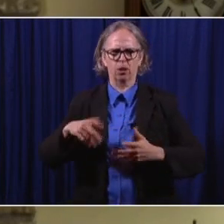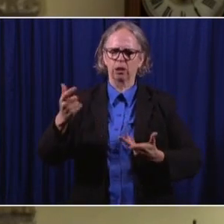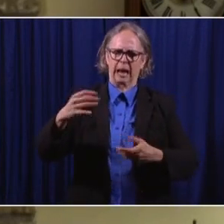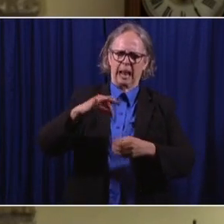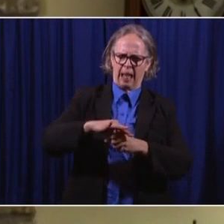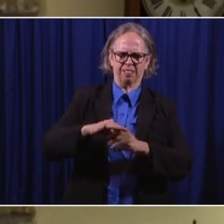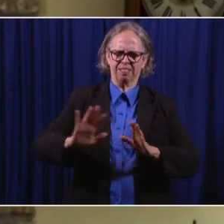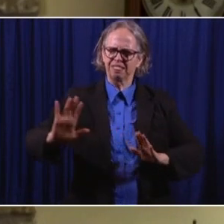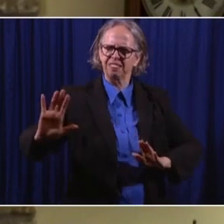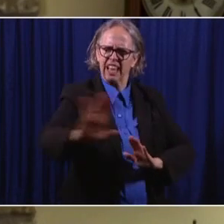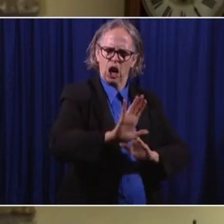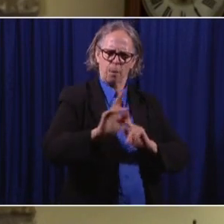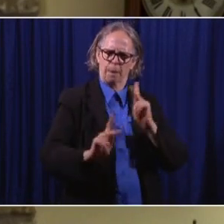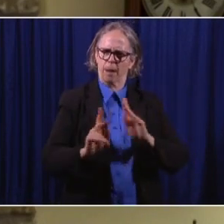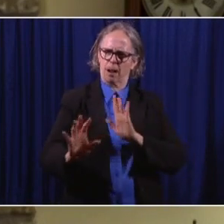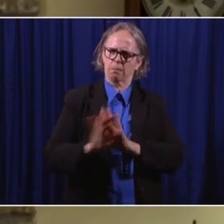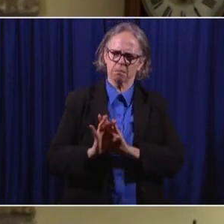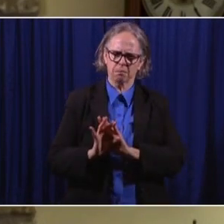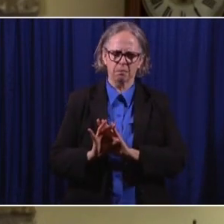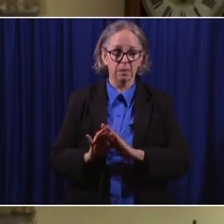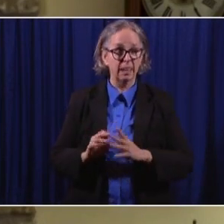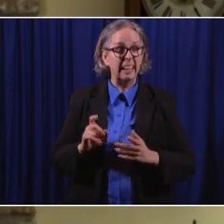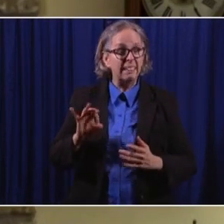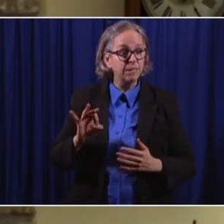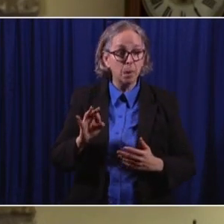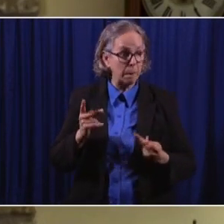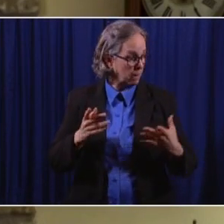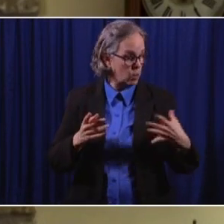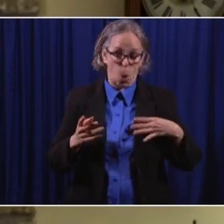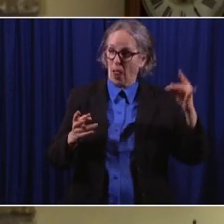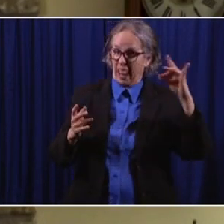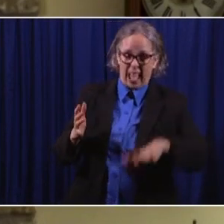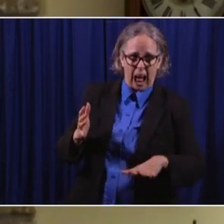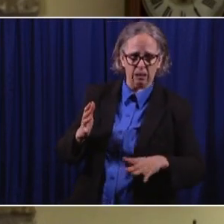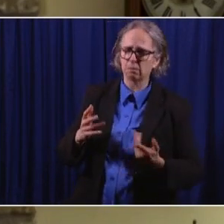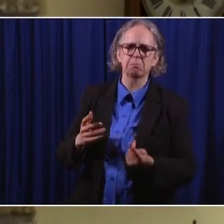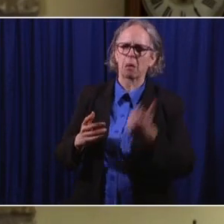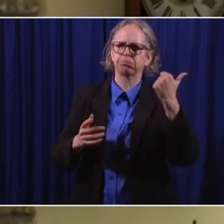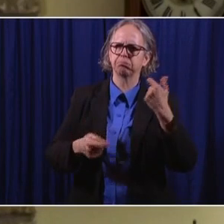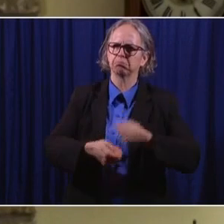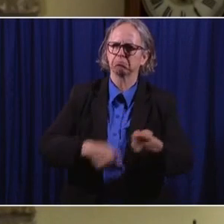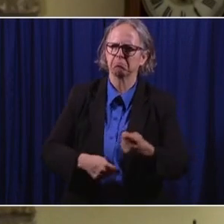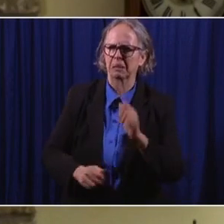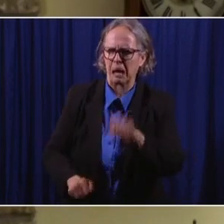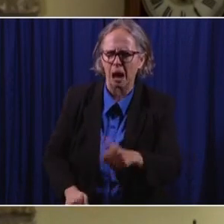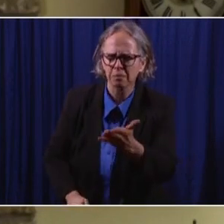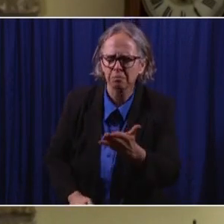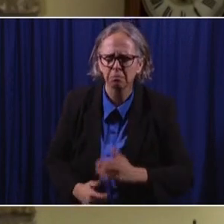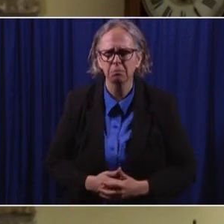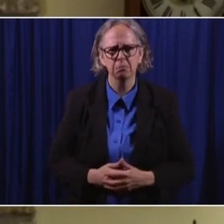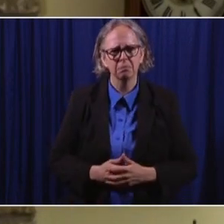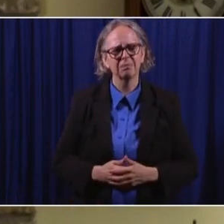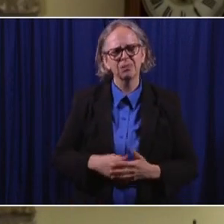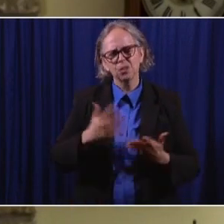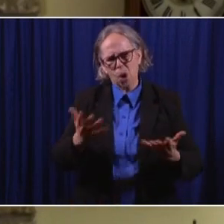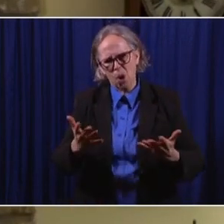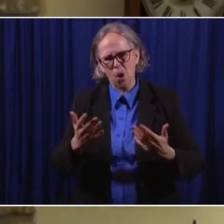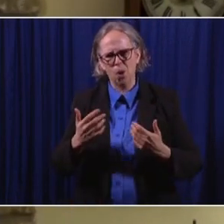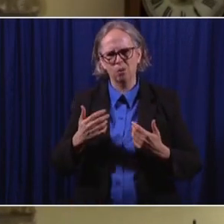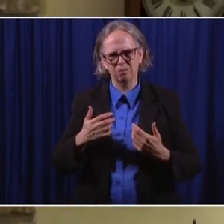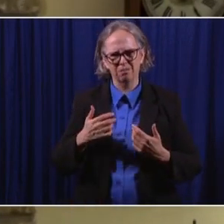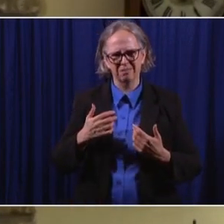citizens. If the local citizens don't like what they're doing, they can get rid of them. So if something, unless there's a compelling reason